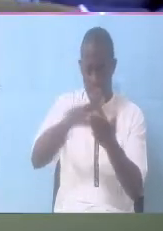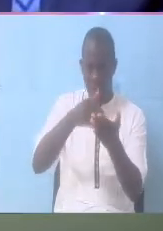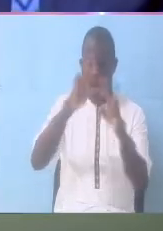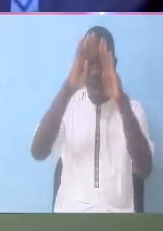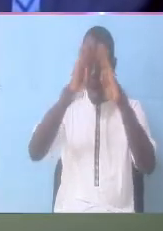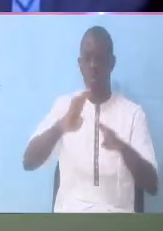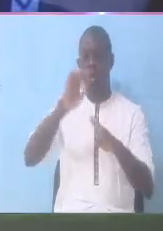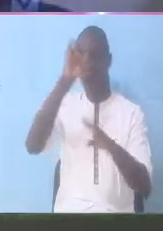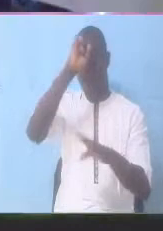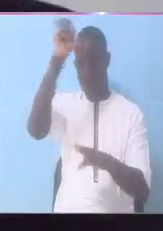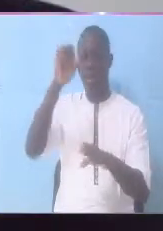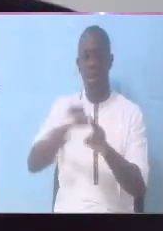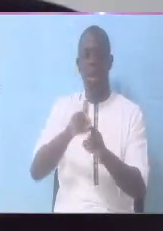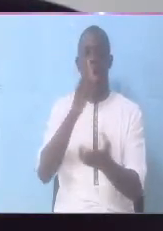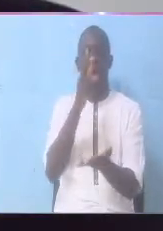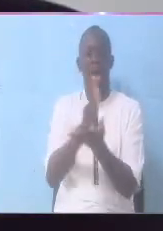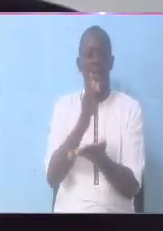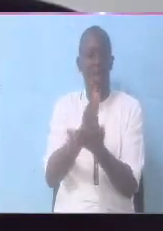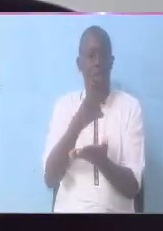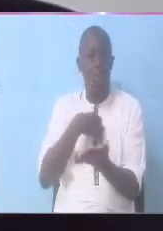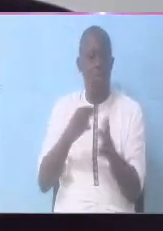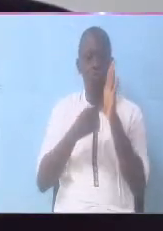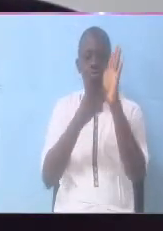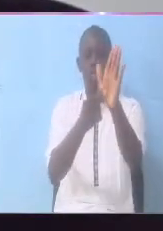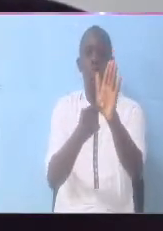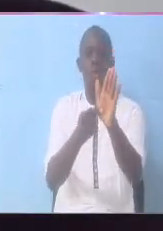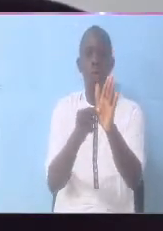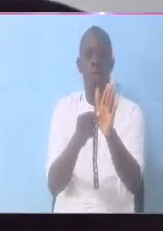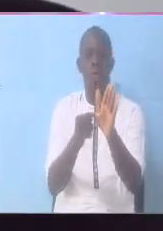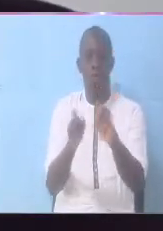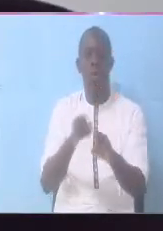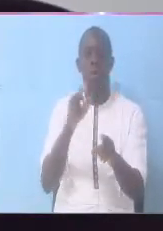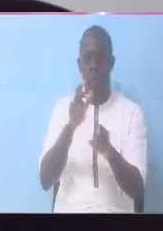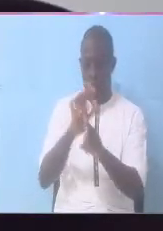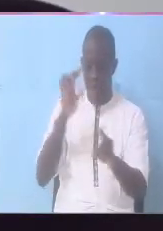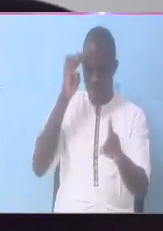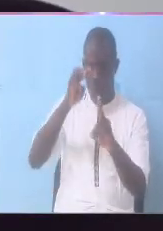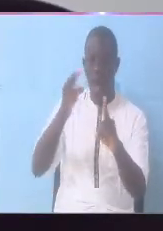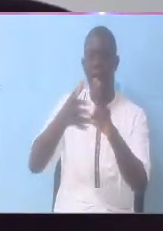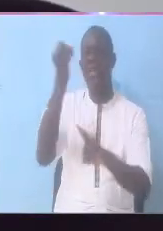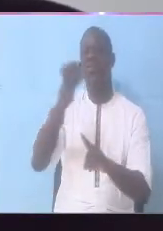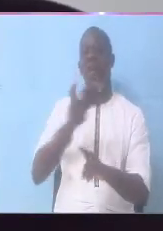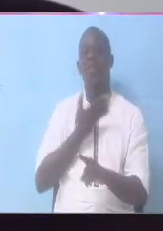the mission accomplished by way of video recording. State House